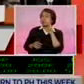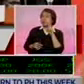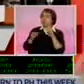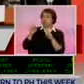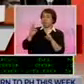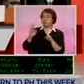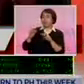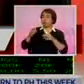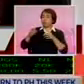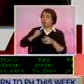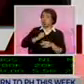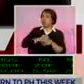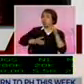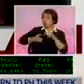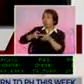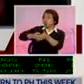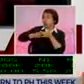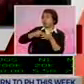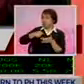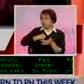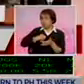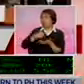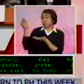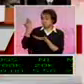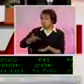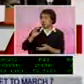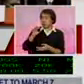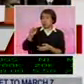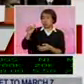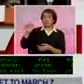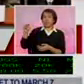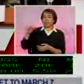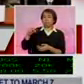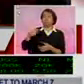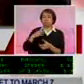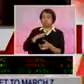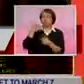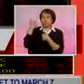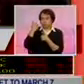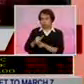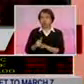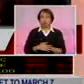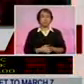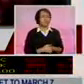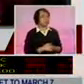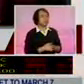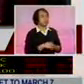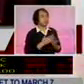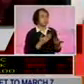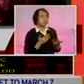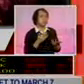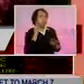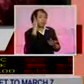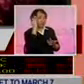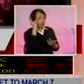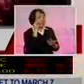so. What, the do so? No, if the court... If the, the impeachment court, I mean. Ah, if the impeachment court requires you to do so, you will